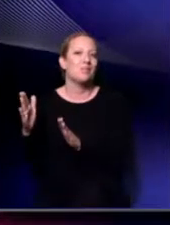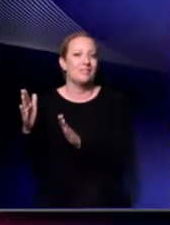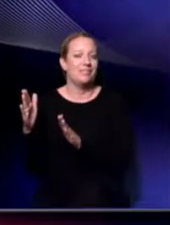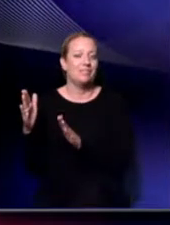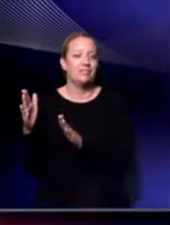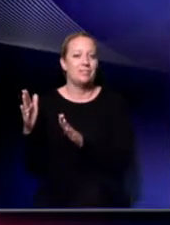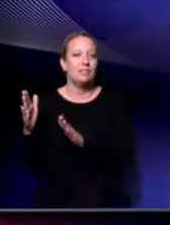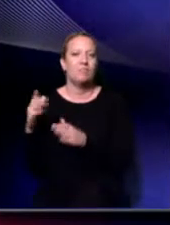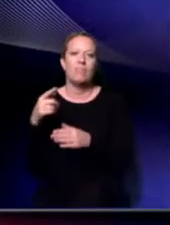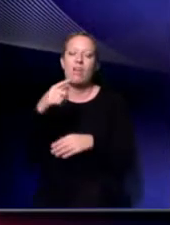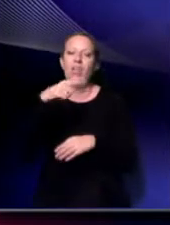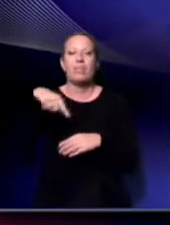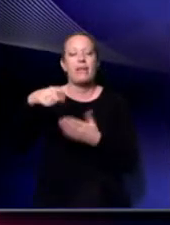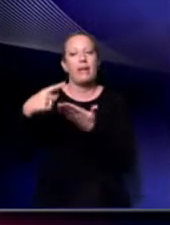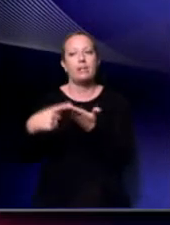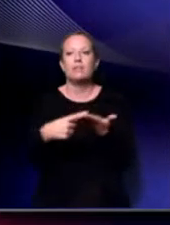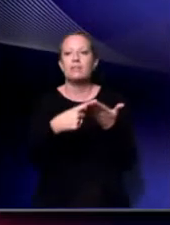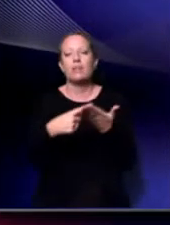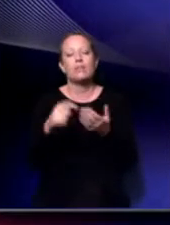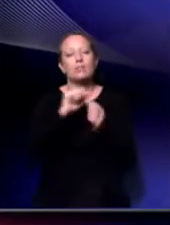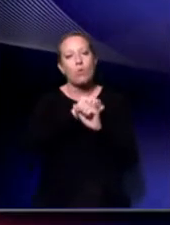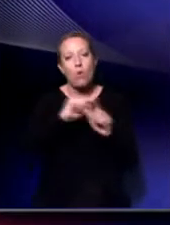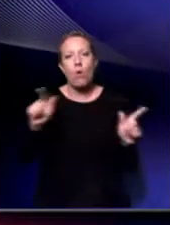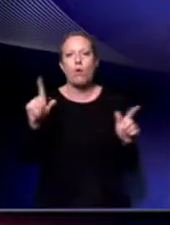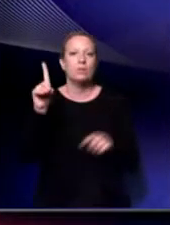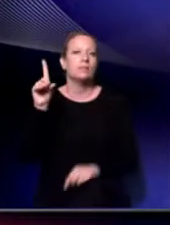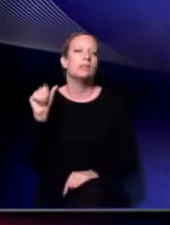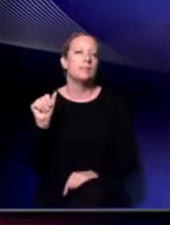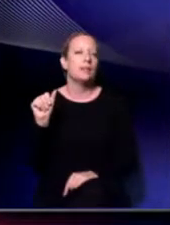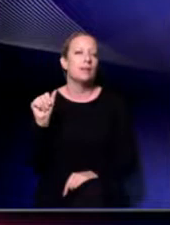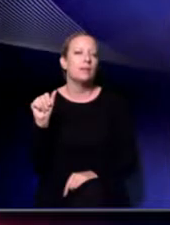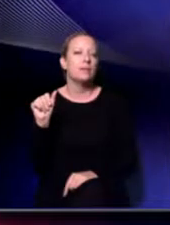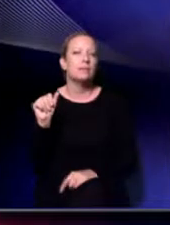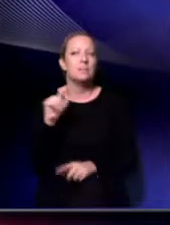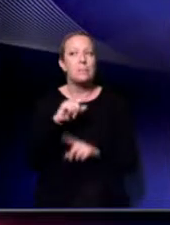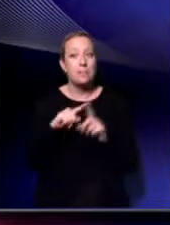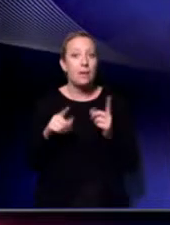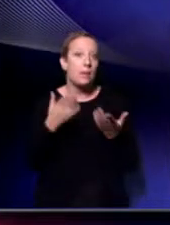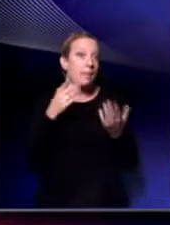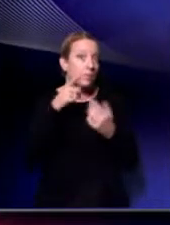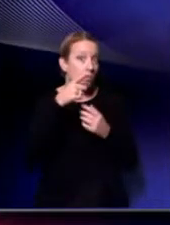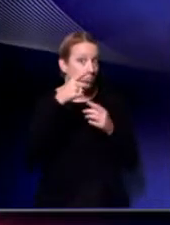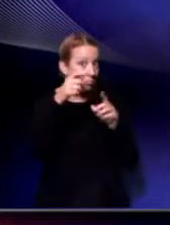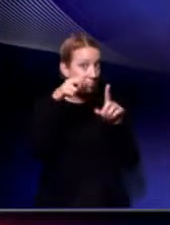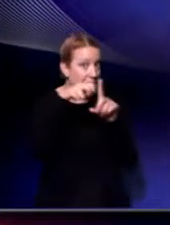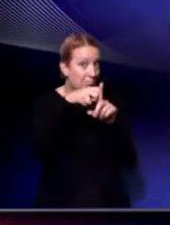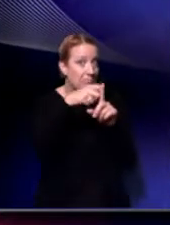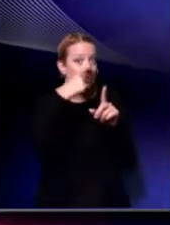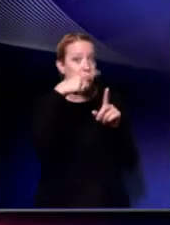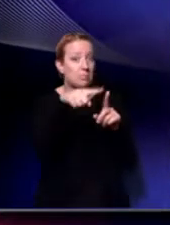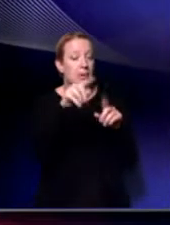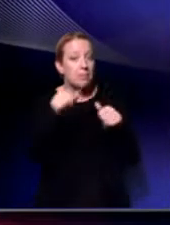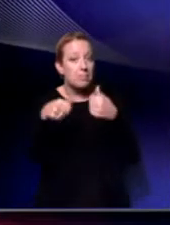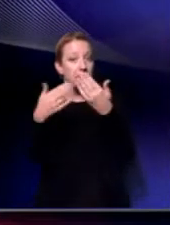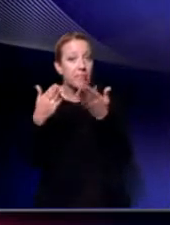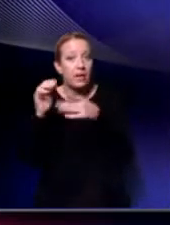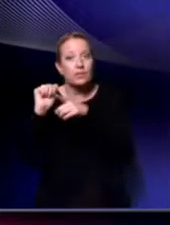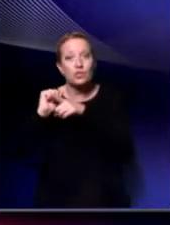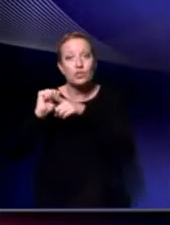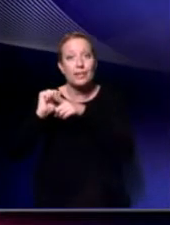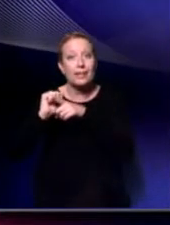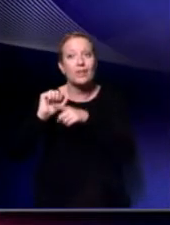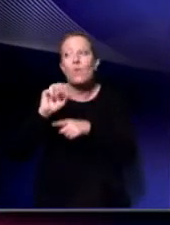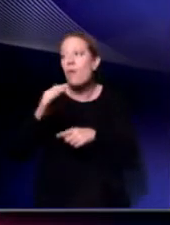much all disability categories, but they might be one that we could look to, or some of our other